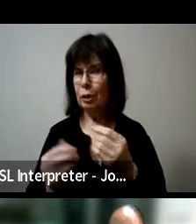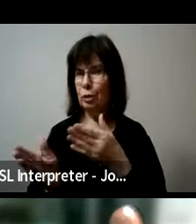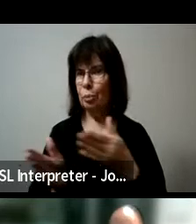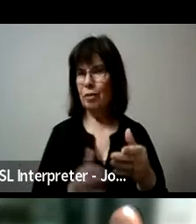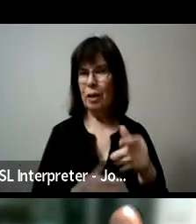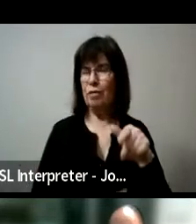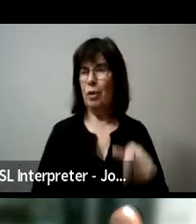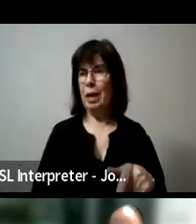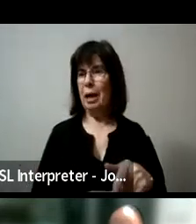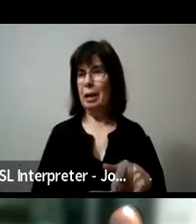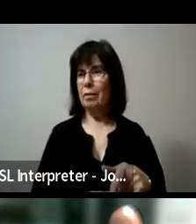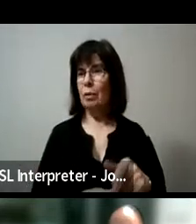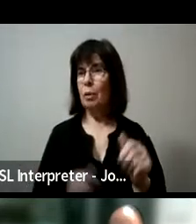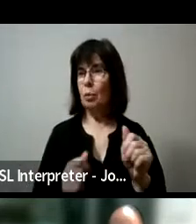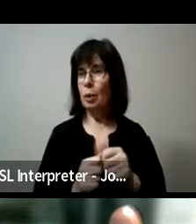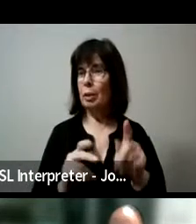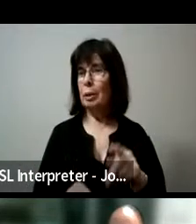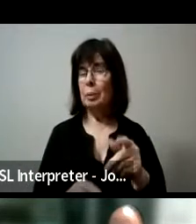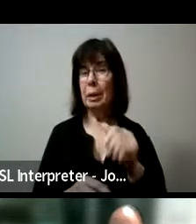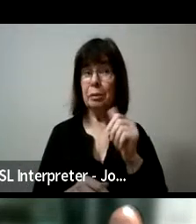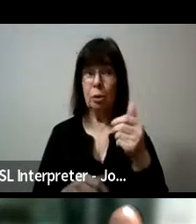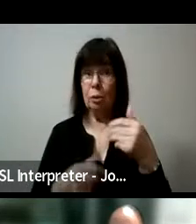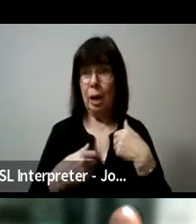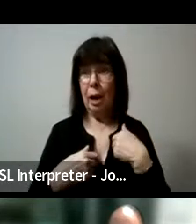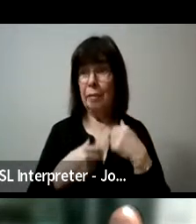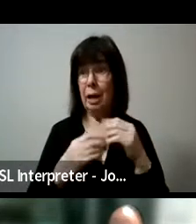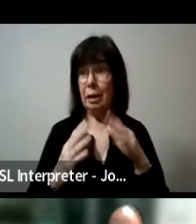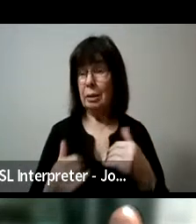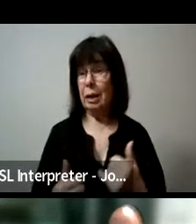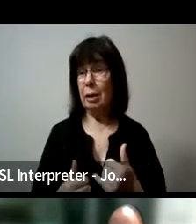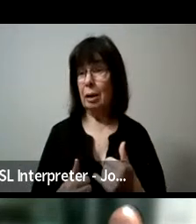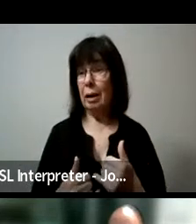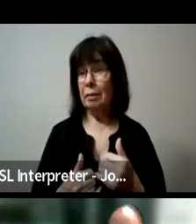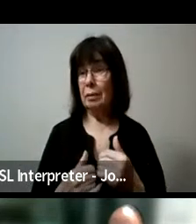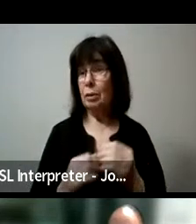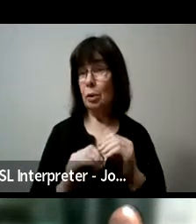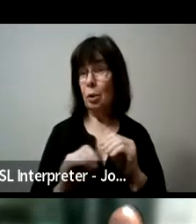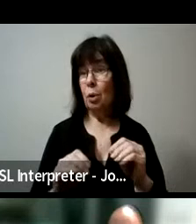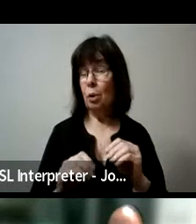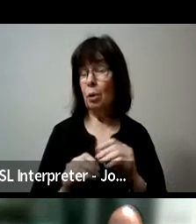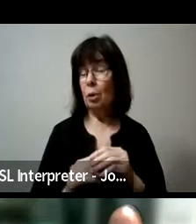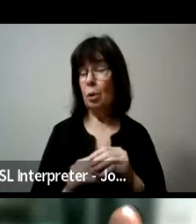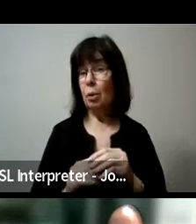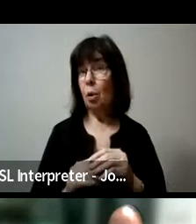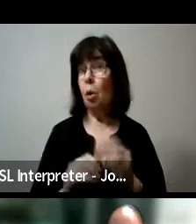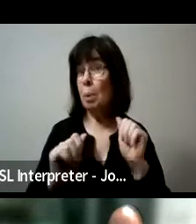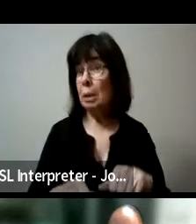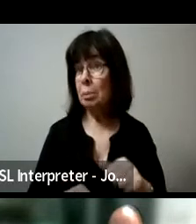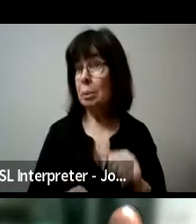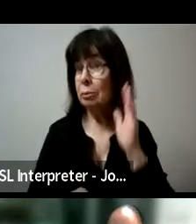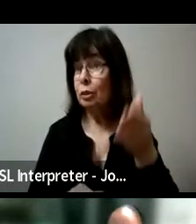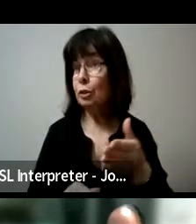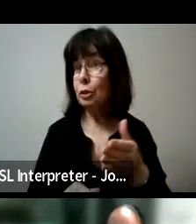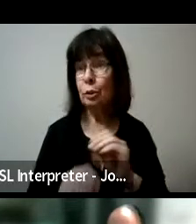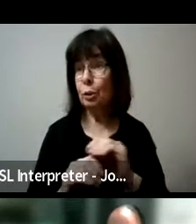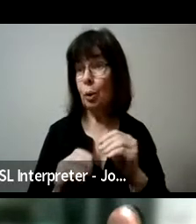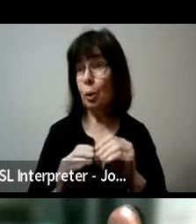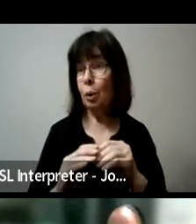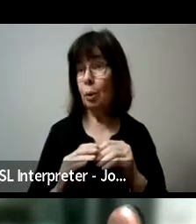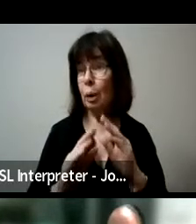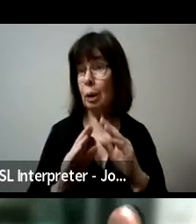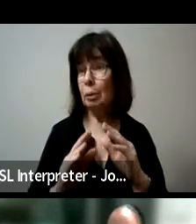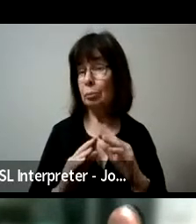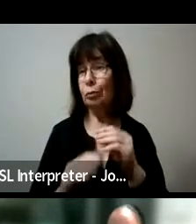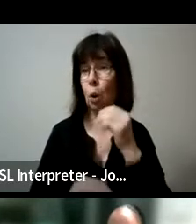gap with people who are currently unhoused and or potentially unhoused? Yes, thank you. So that's a very